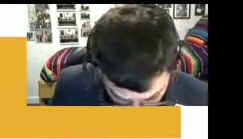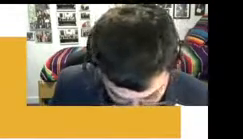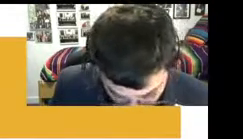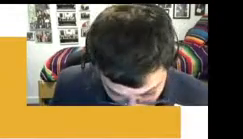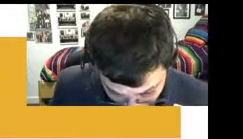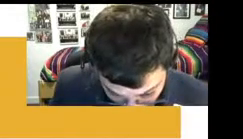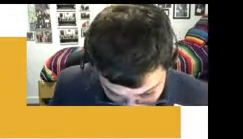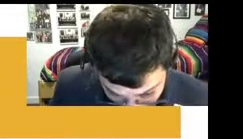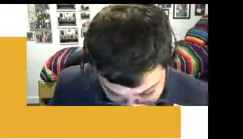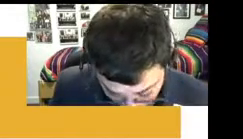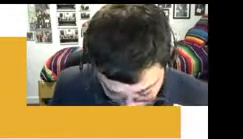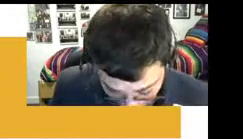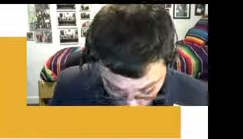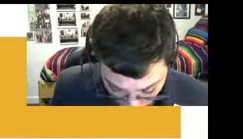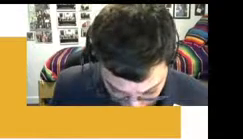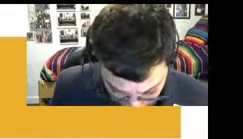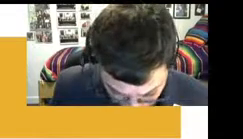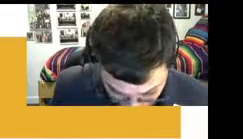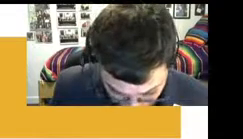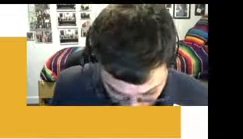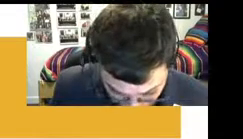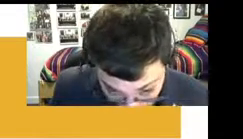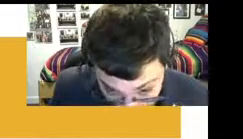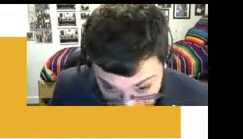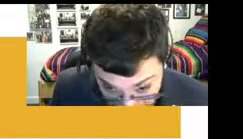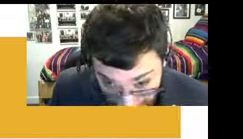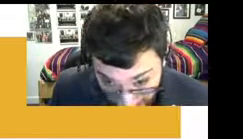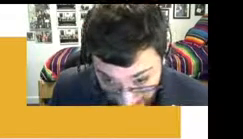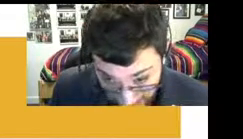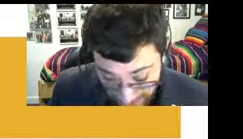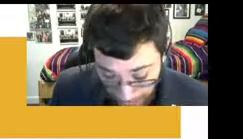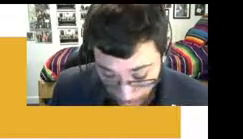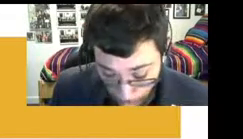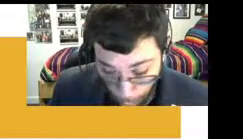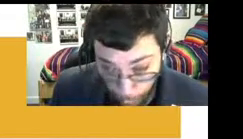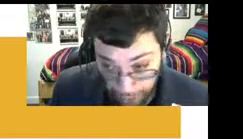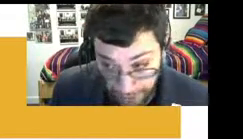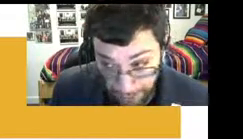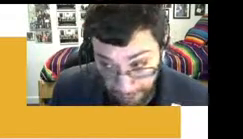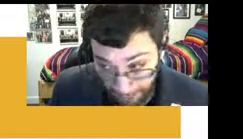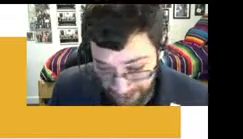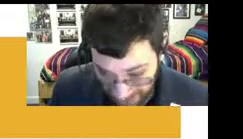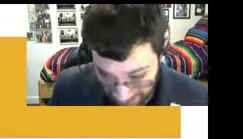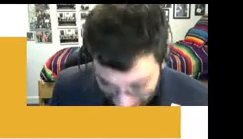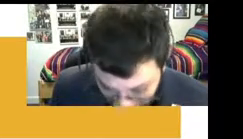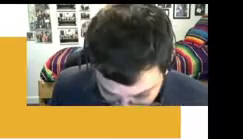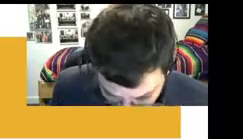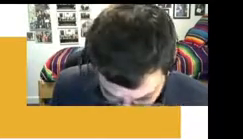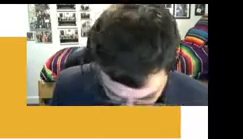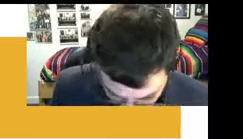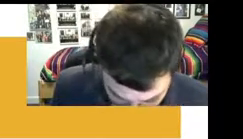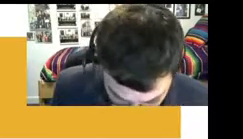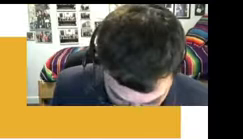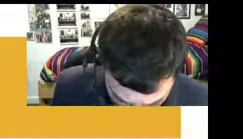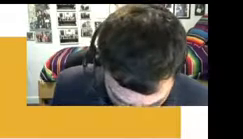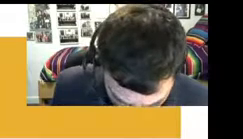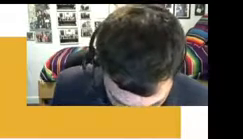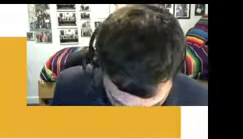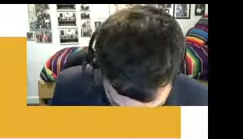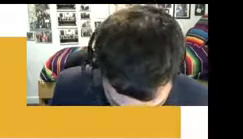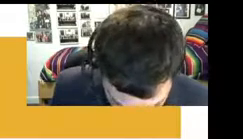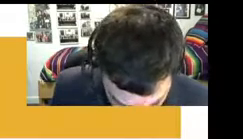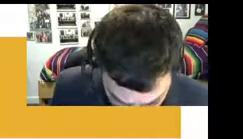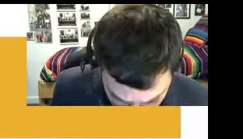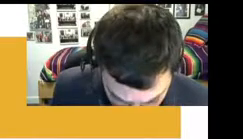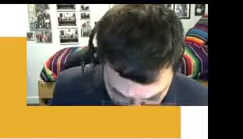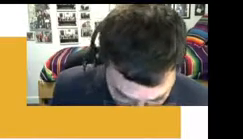he had never been invited somewhere before to a friend's house. And so the mother said, thank you for inviting my son, but why did you do